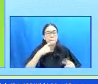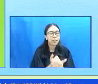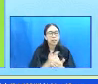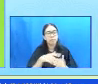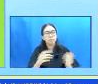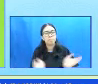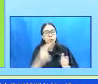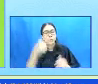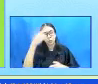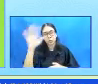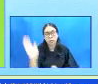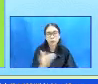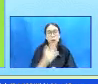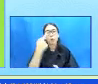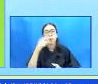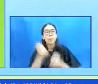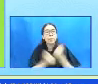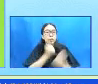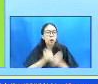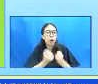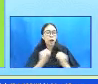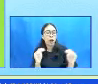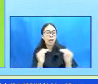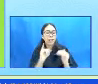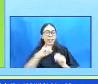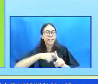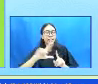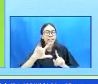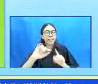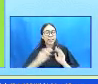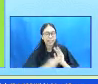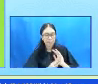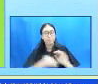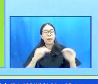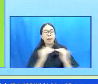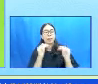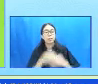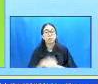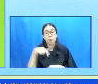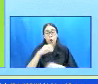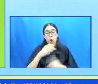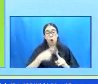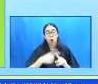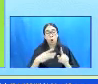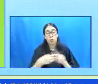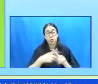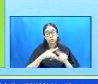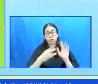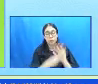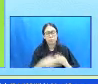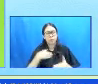For Oxfam, we have the commitment to support and also to contribute for the reduced global heating